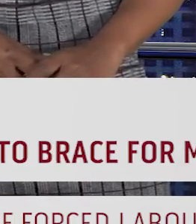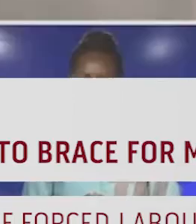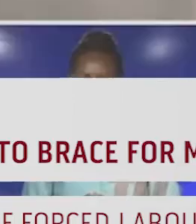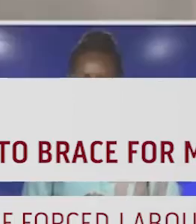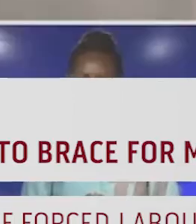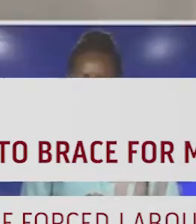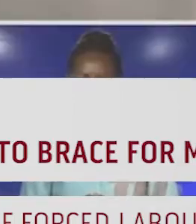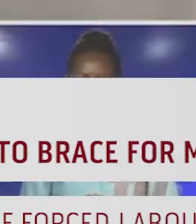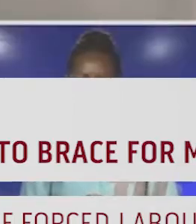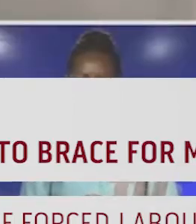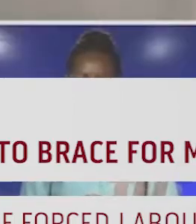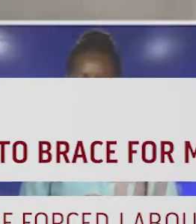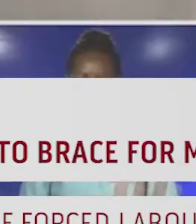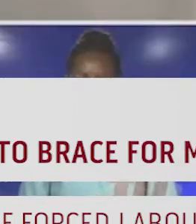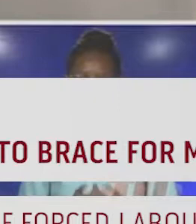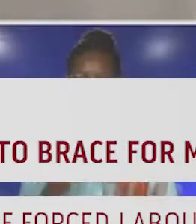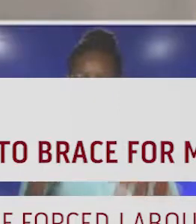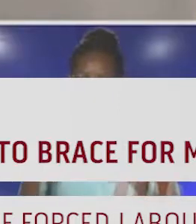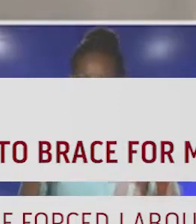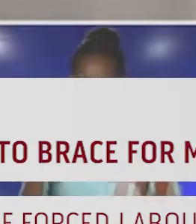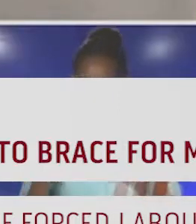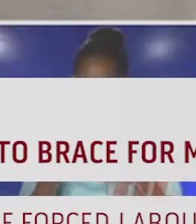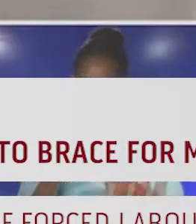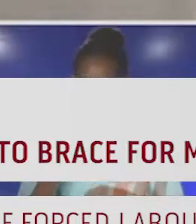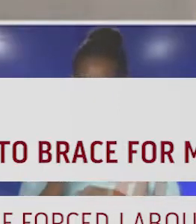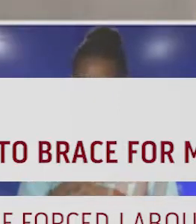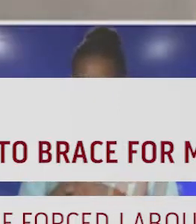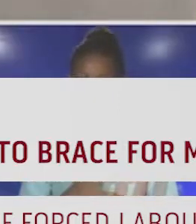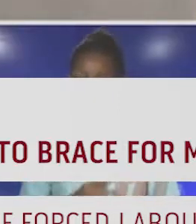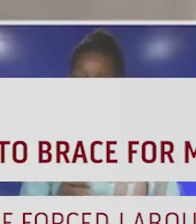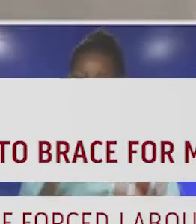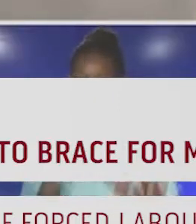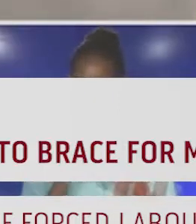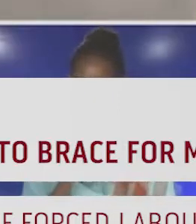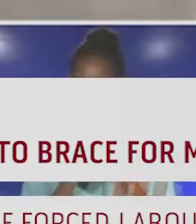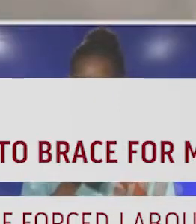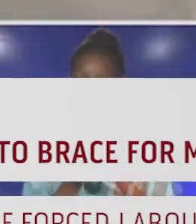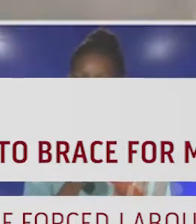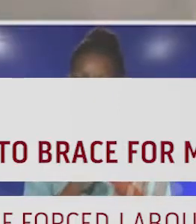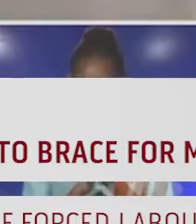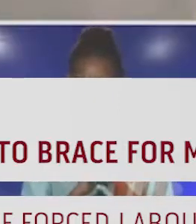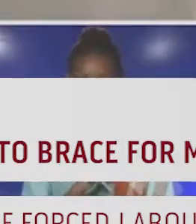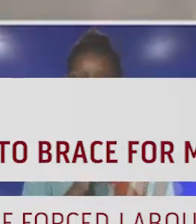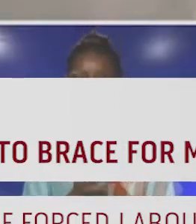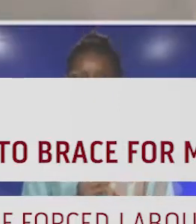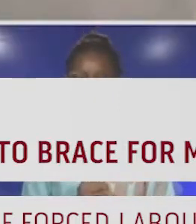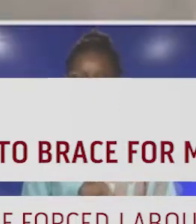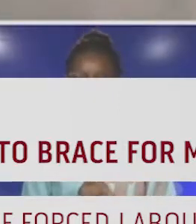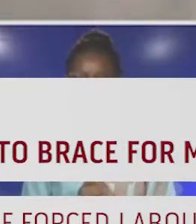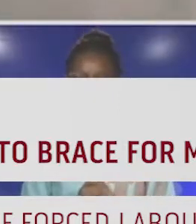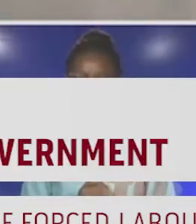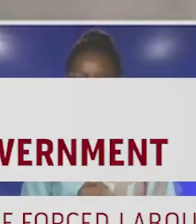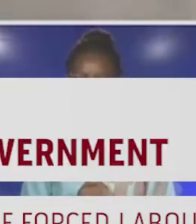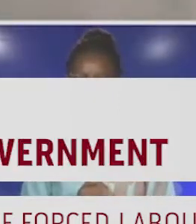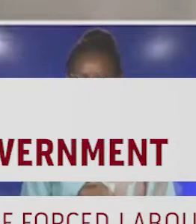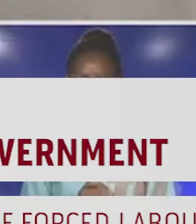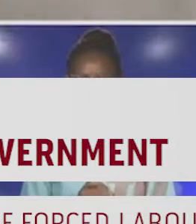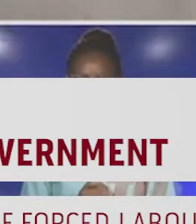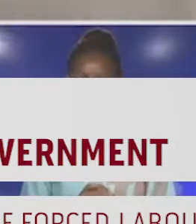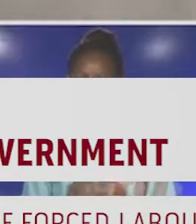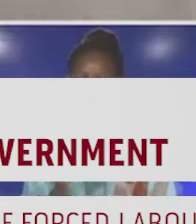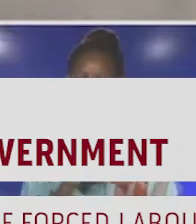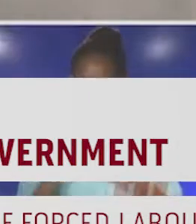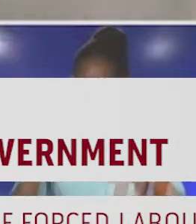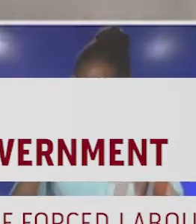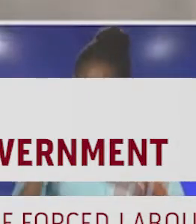Republic. We have more weather occupying the positions right above us. They're stationary right now, so that means we're going to get more